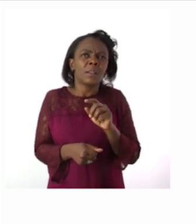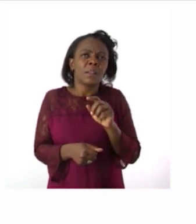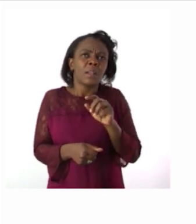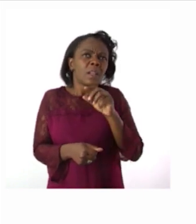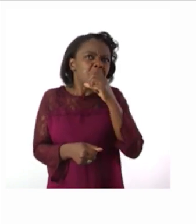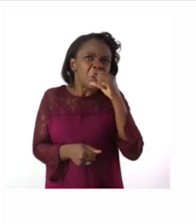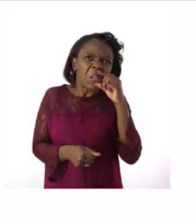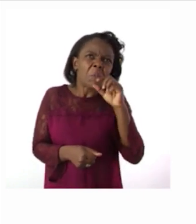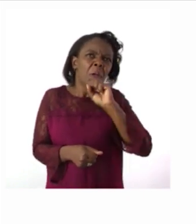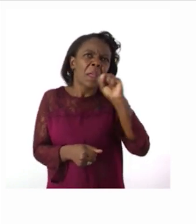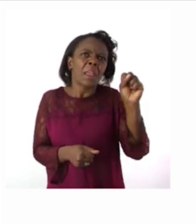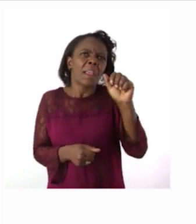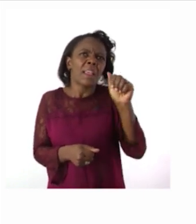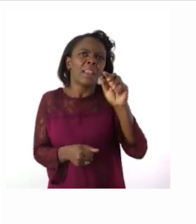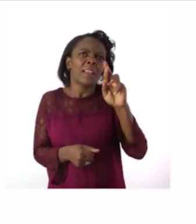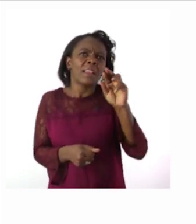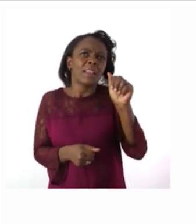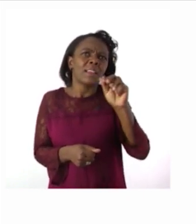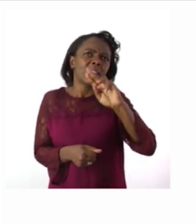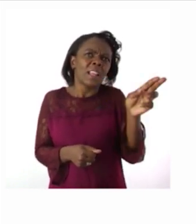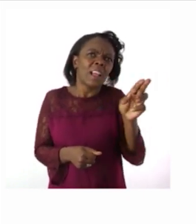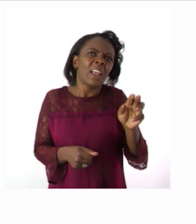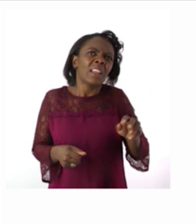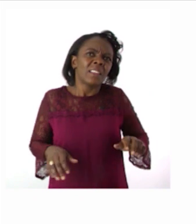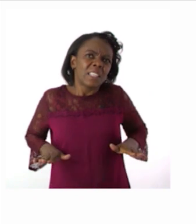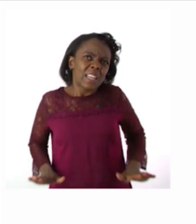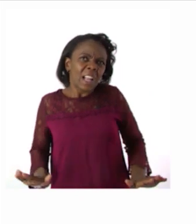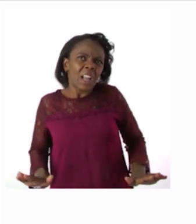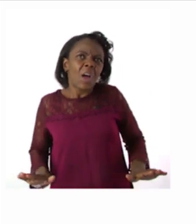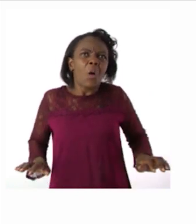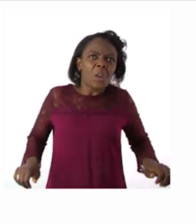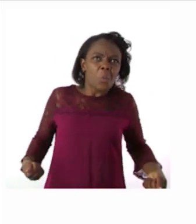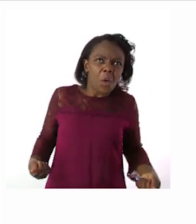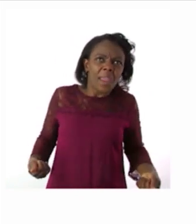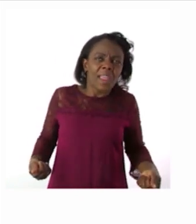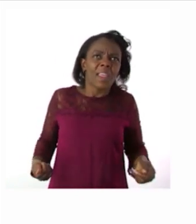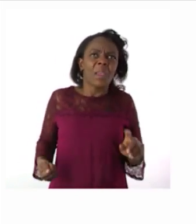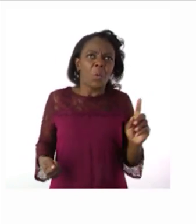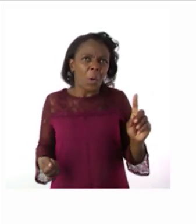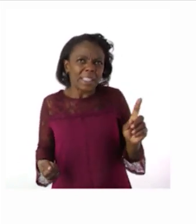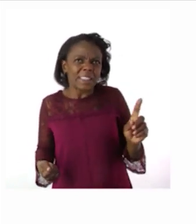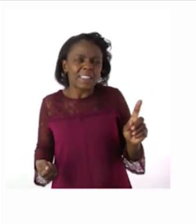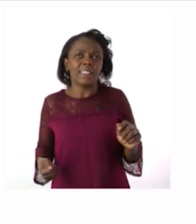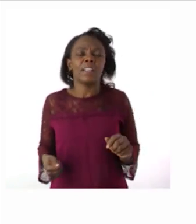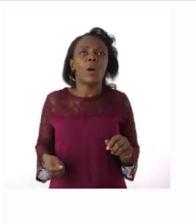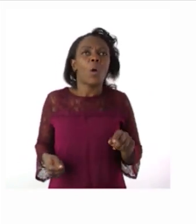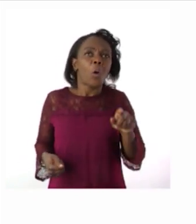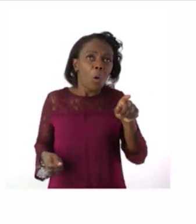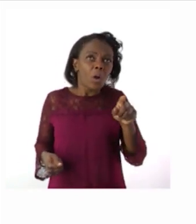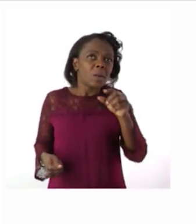of a boy or a name of a girl? I think Sarah is a name of a